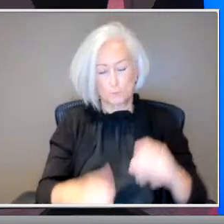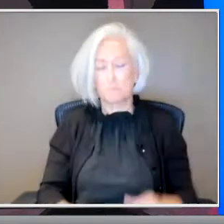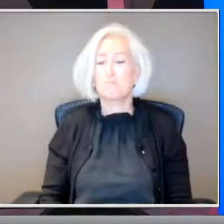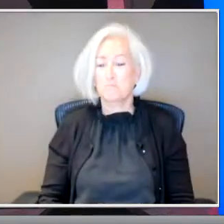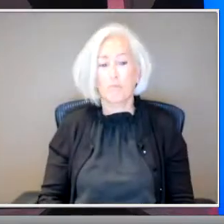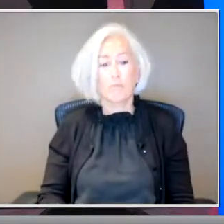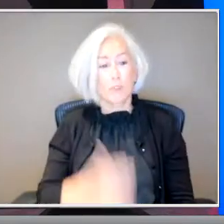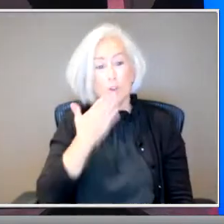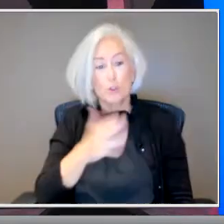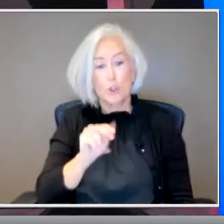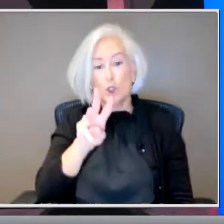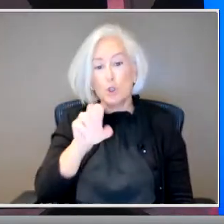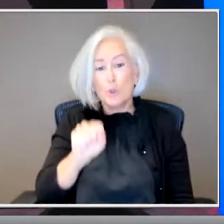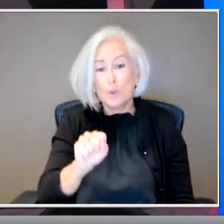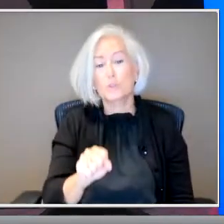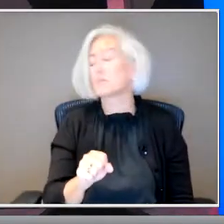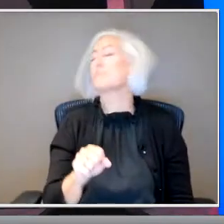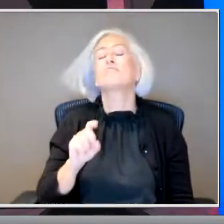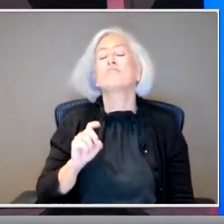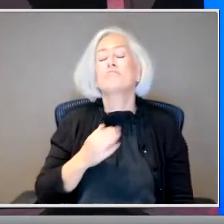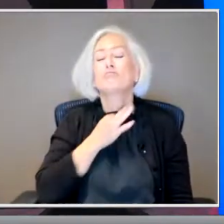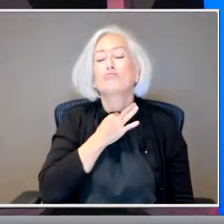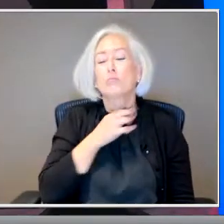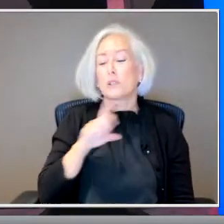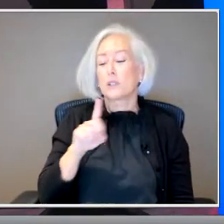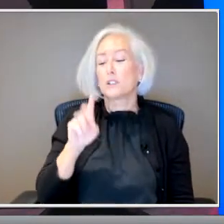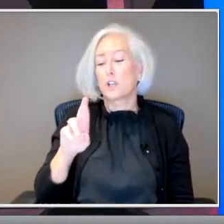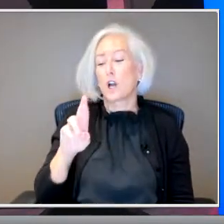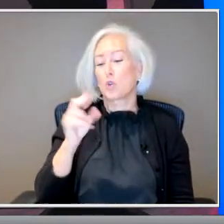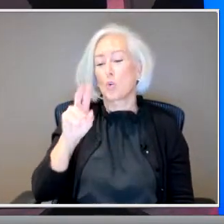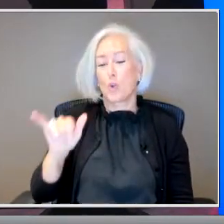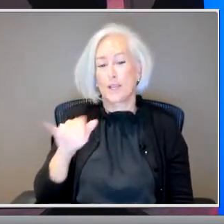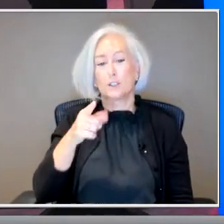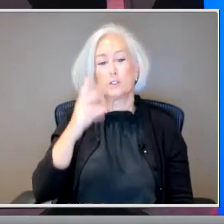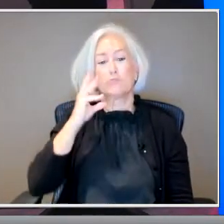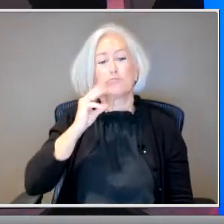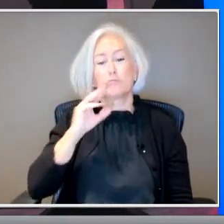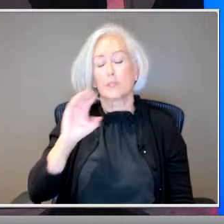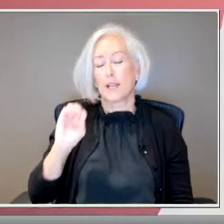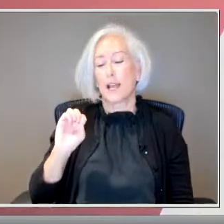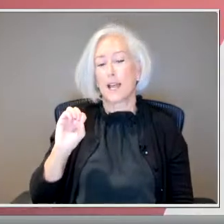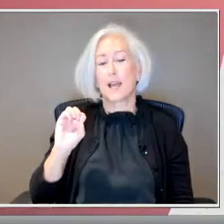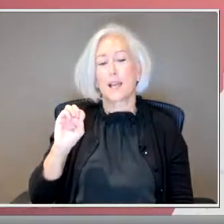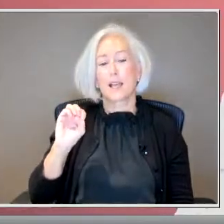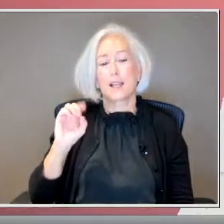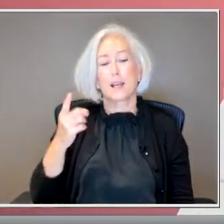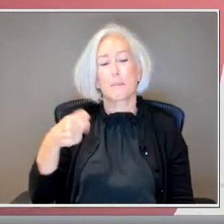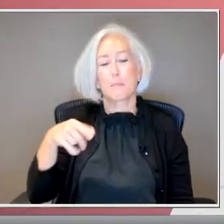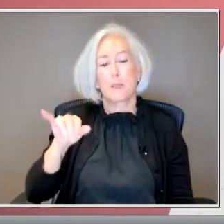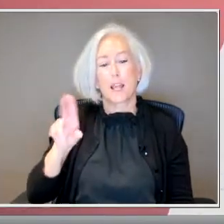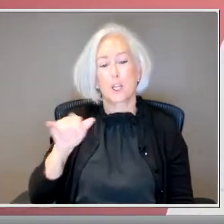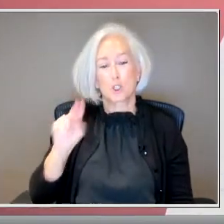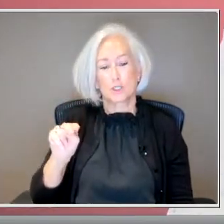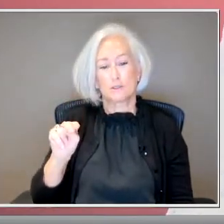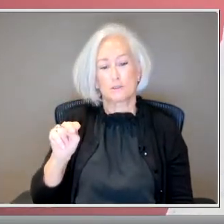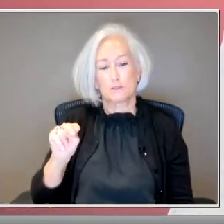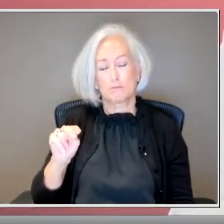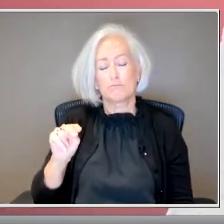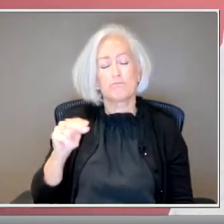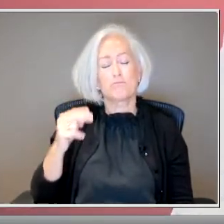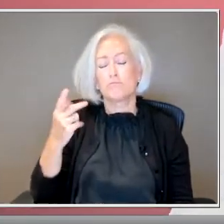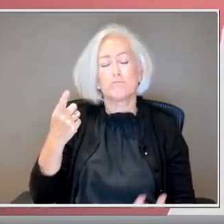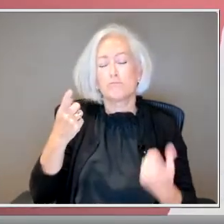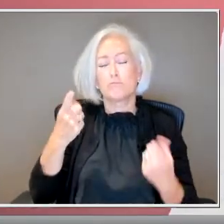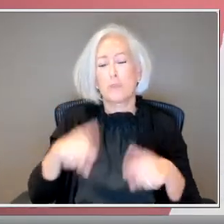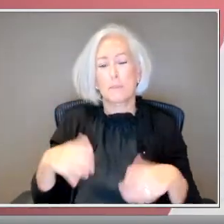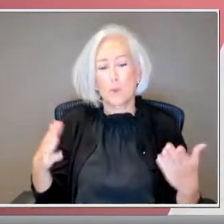underwent an ablation. What happens during an ablation? Ablation is it's a common procedure we perform. It is trying